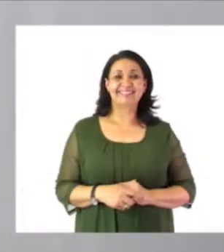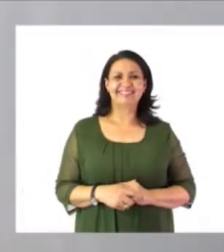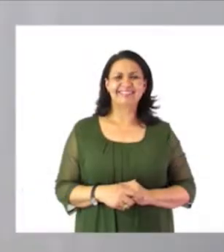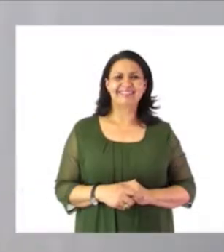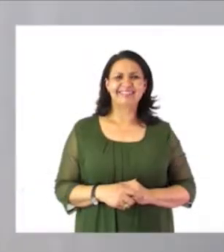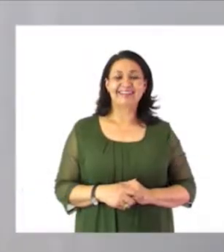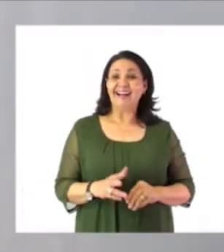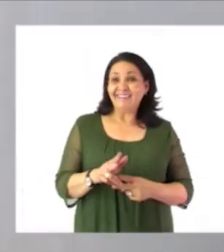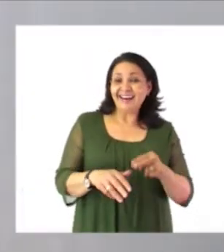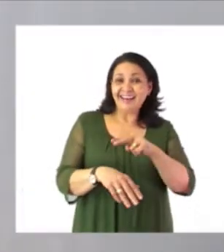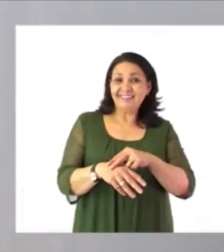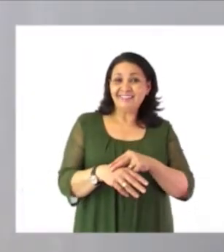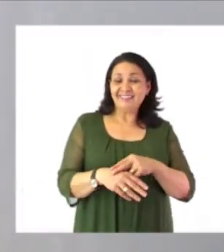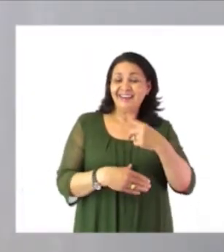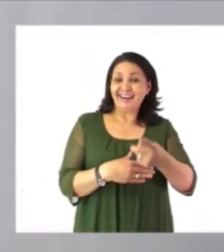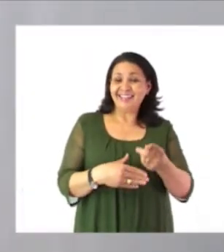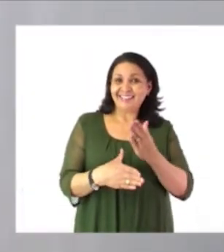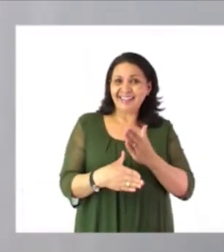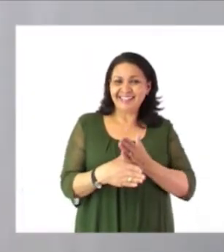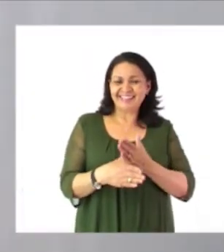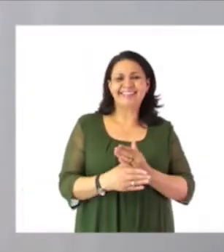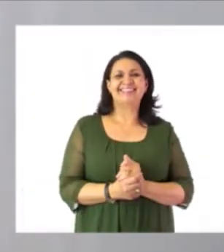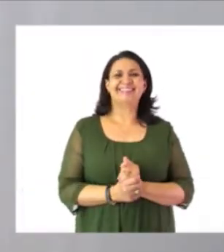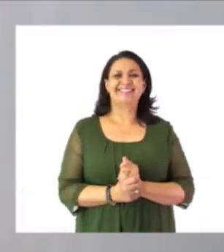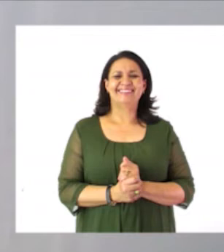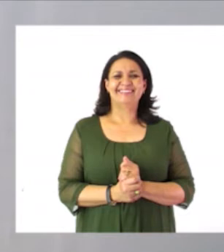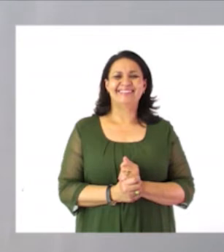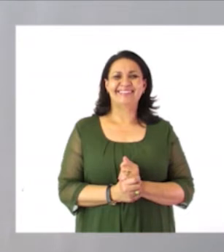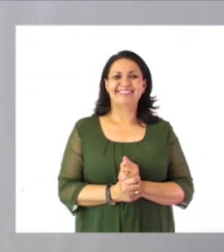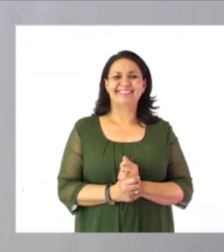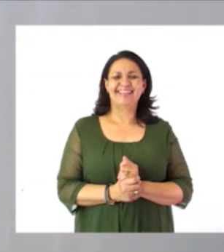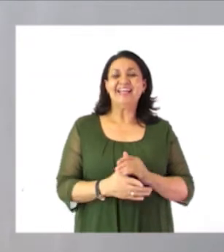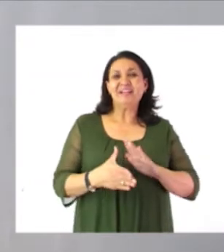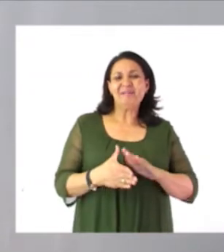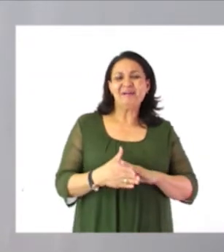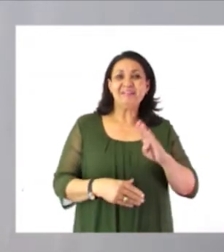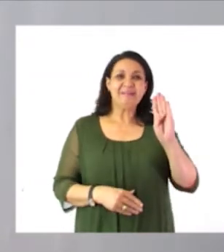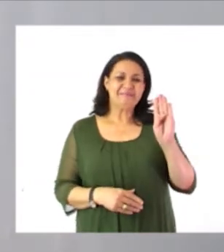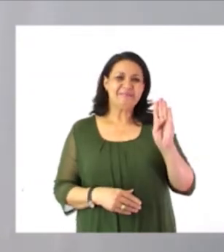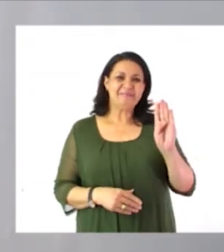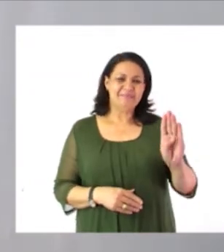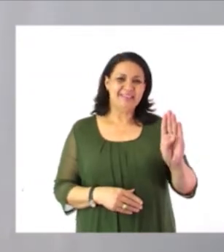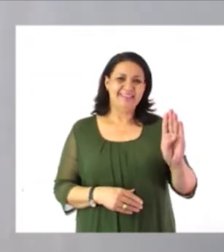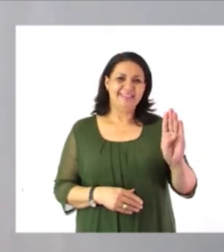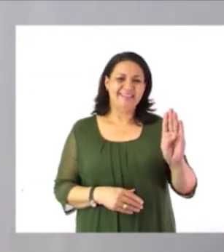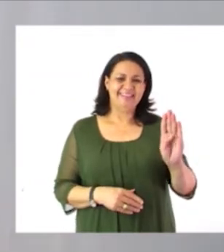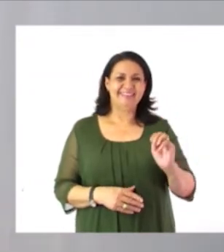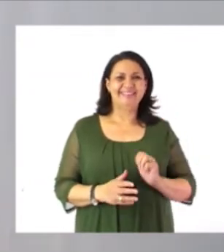Are you ready for our next lesson? I'm sure you are. It's all about letter